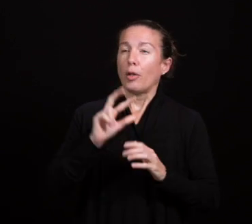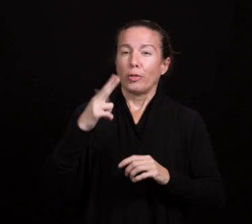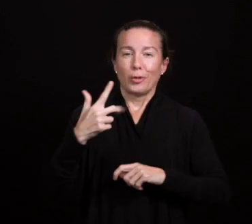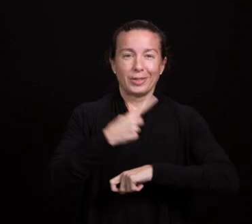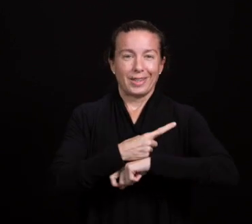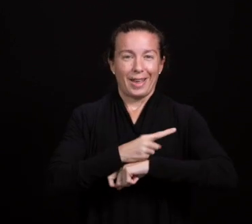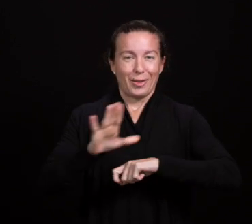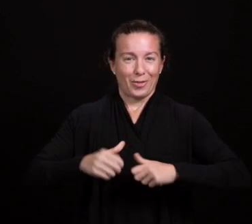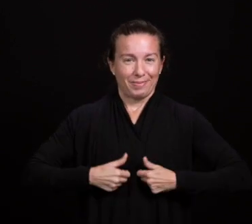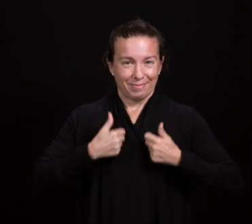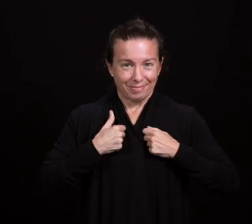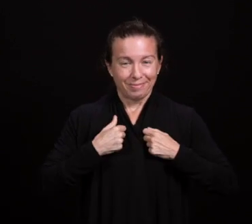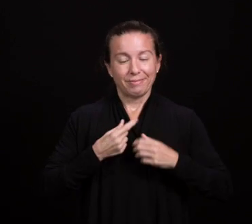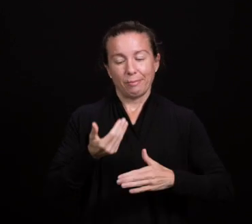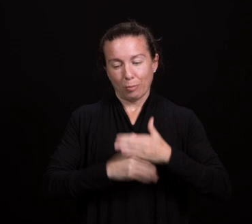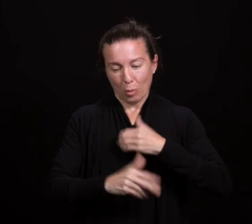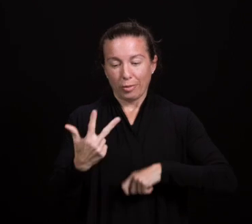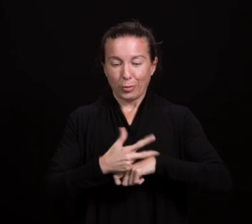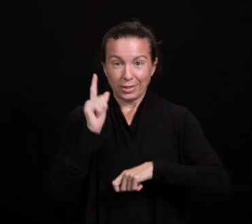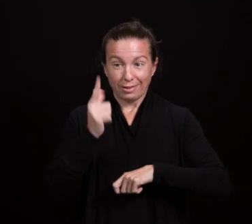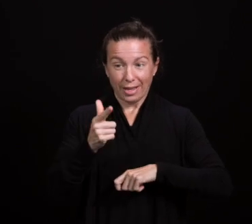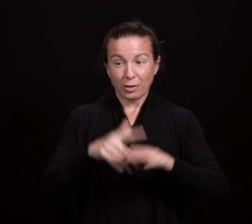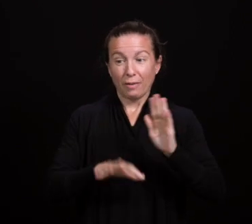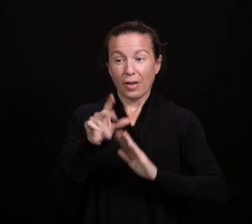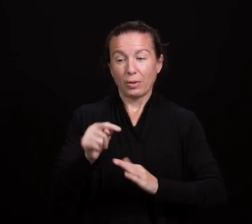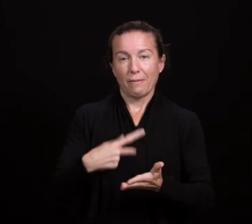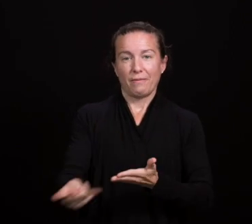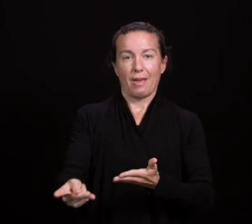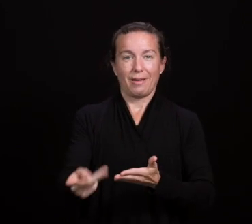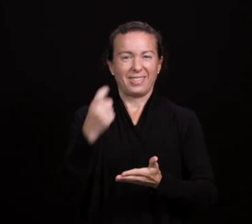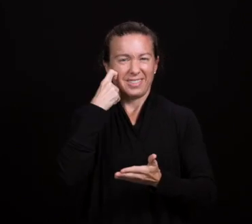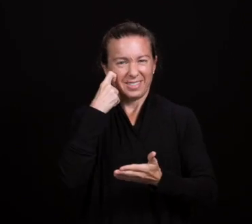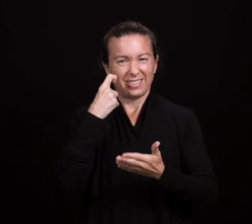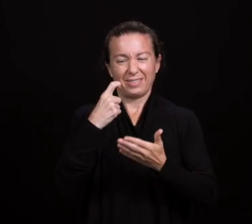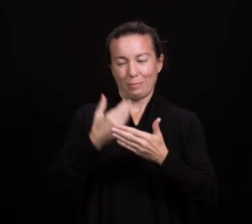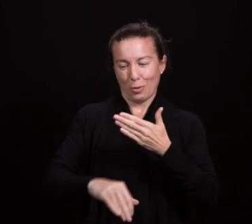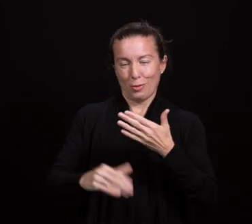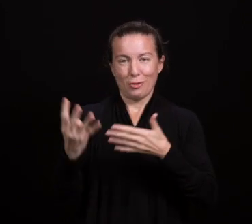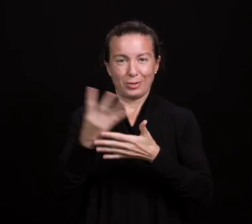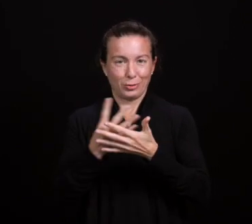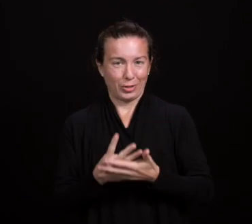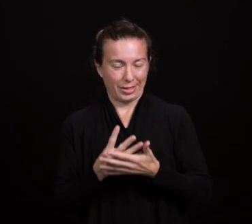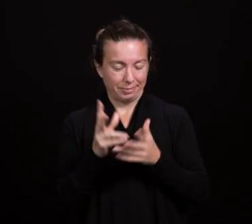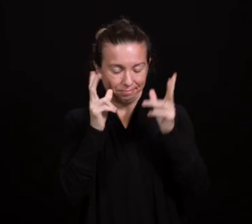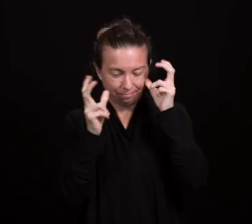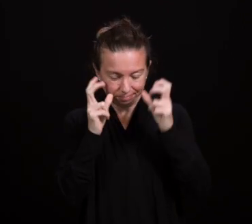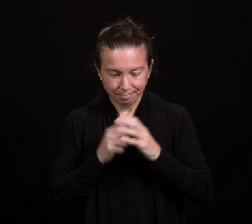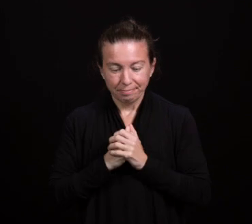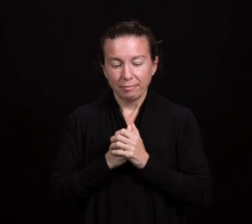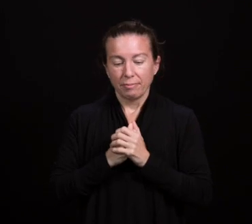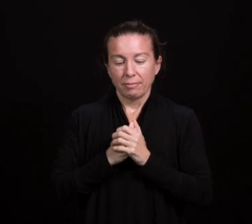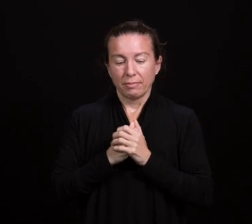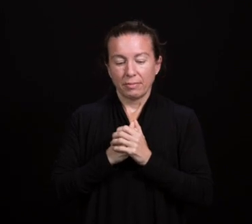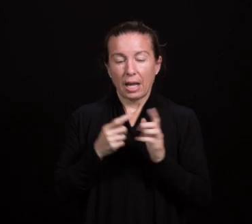in the hospital that she failed her newborn hearing screening. And we originally had a